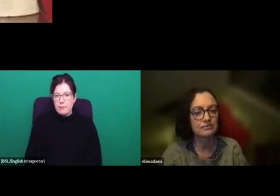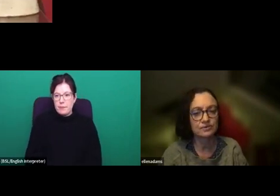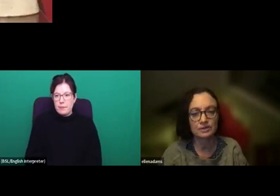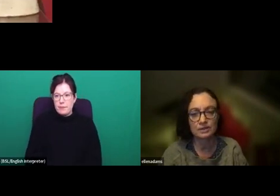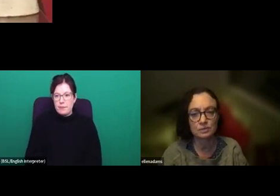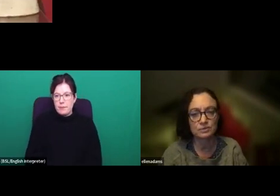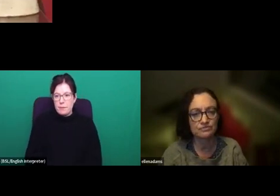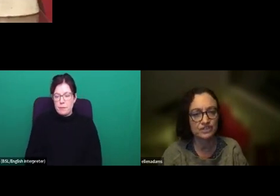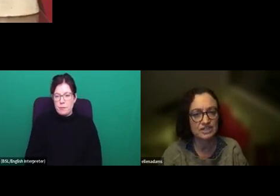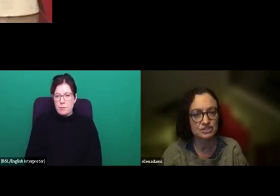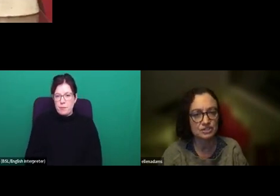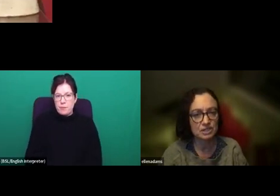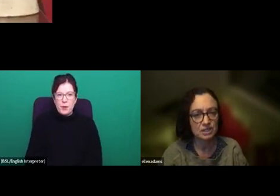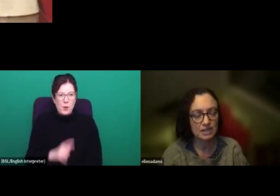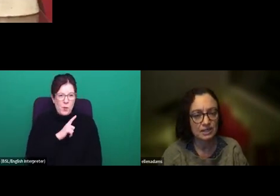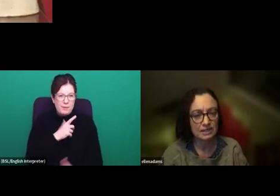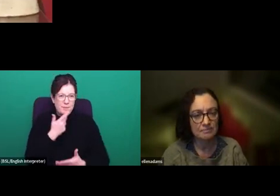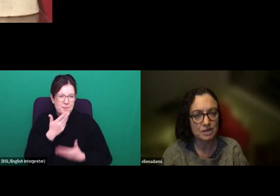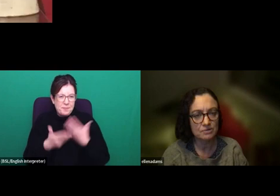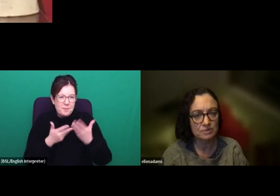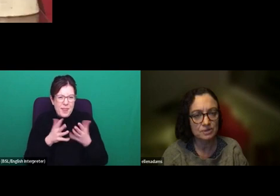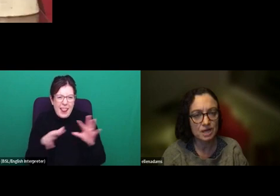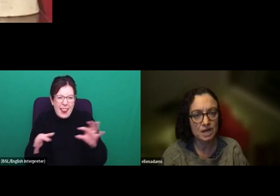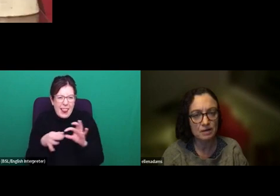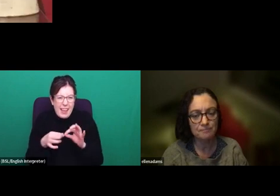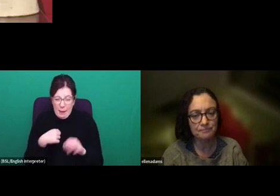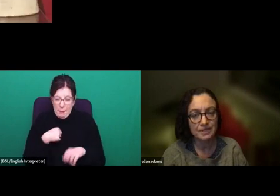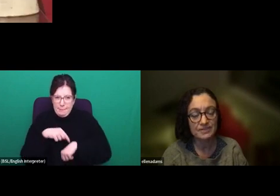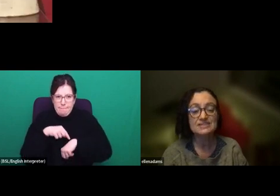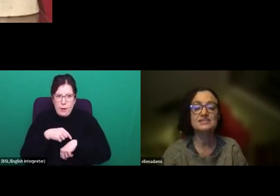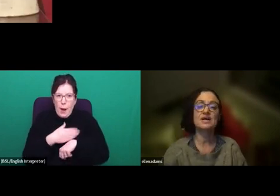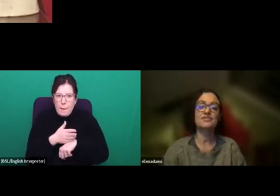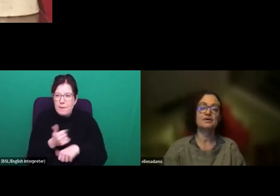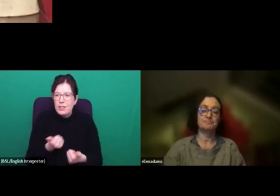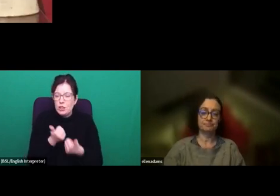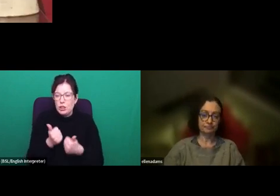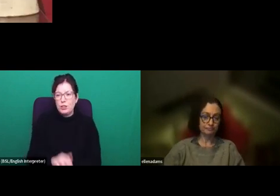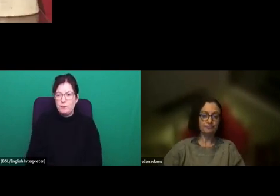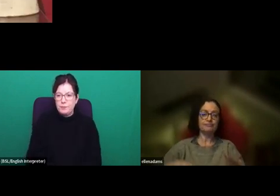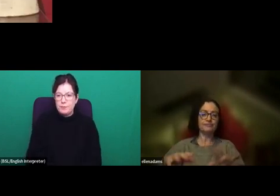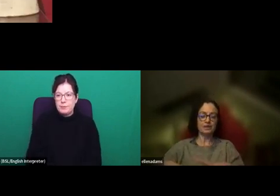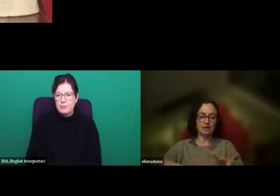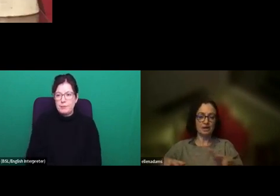directly relevant, and I want to finish in a moment. This is the other